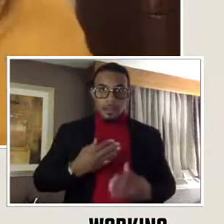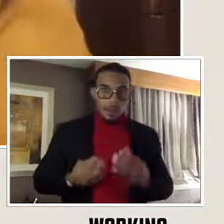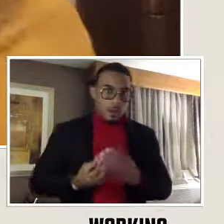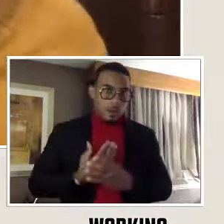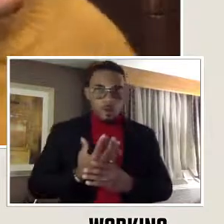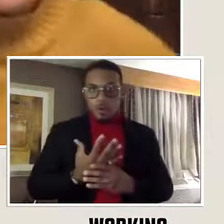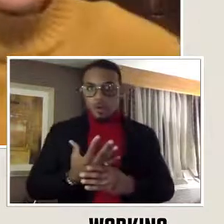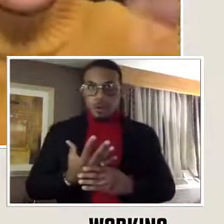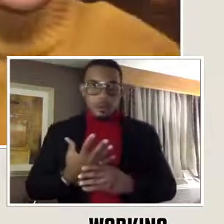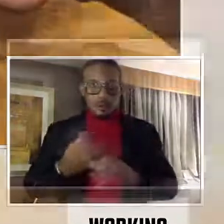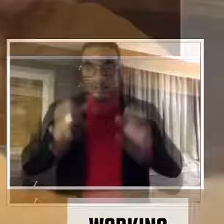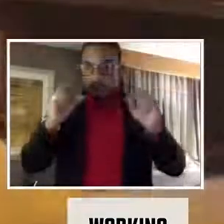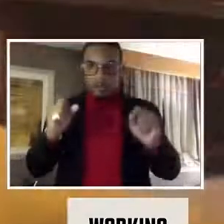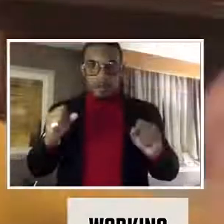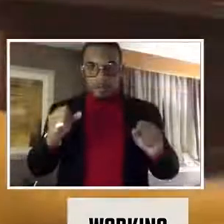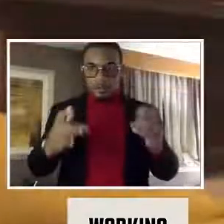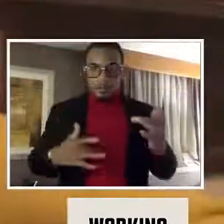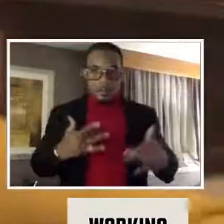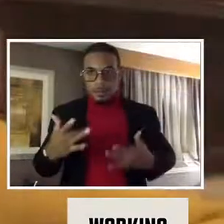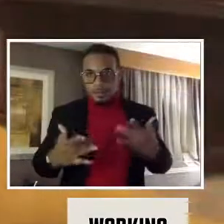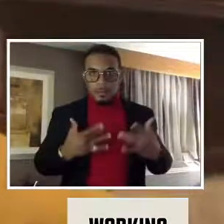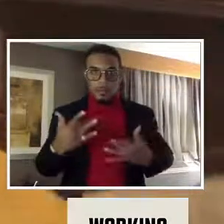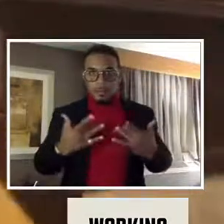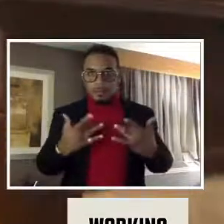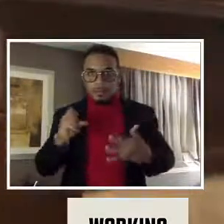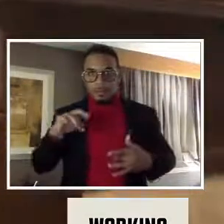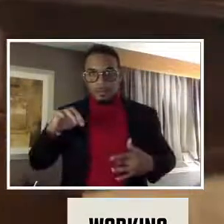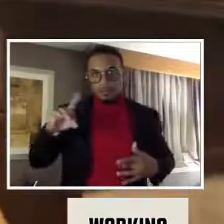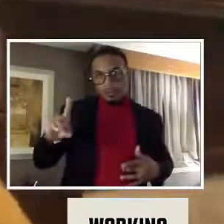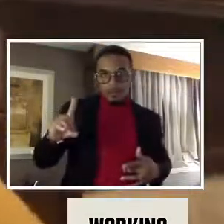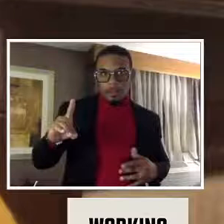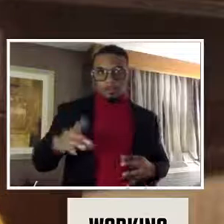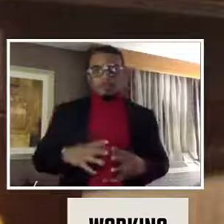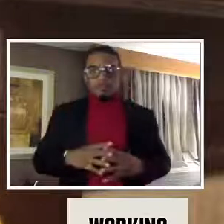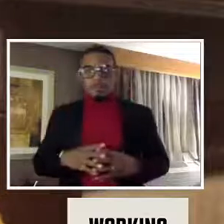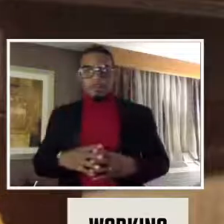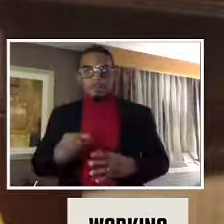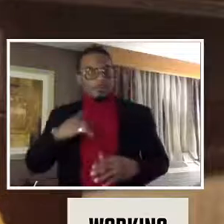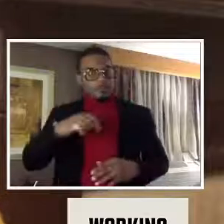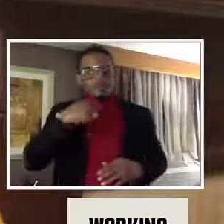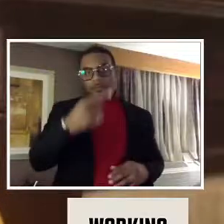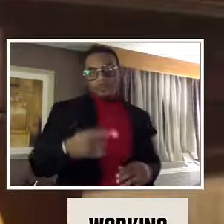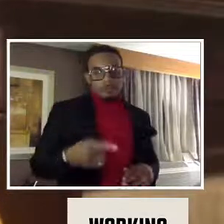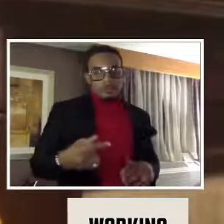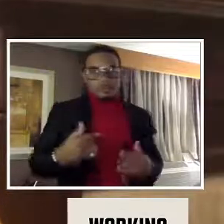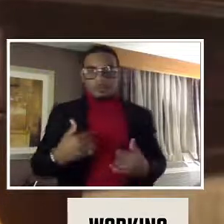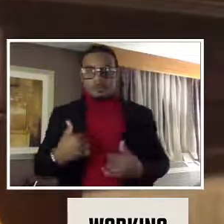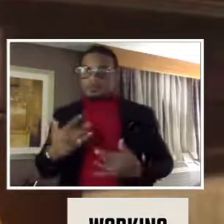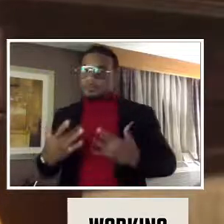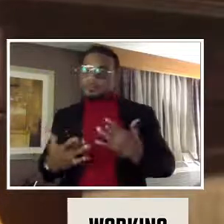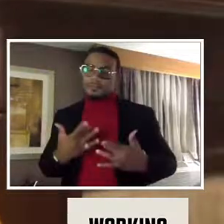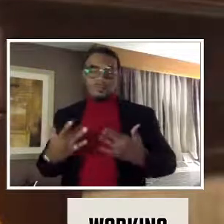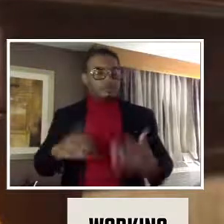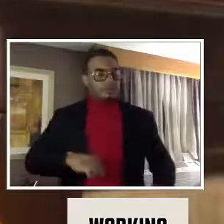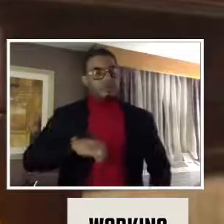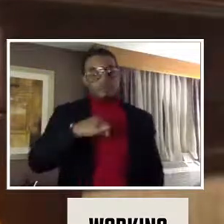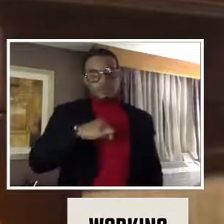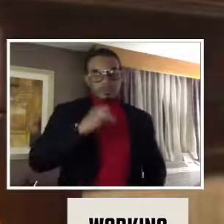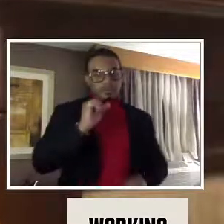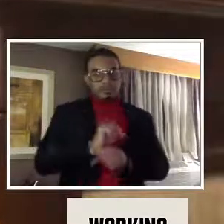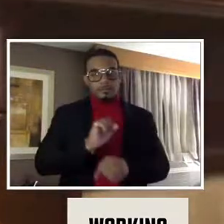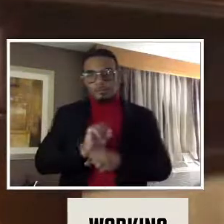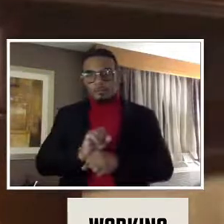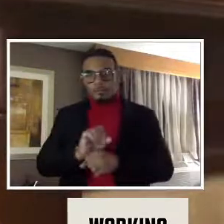growing, incredible, exciting squad. I got to tell you, I am so incredibly proud of the